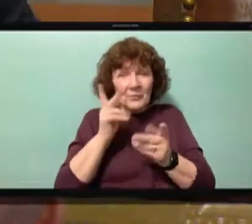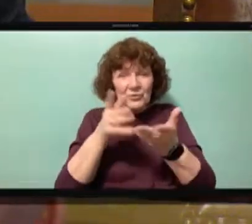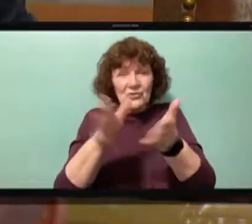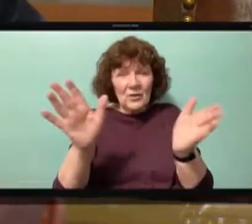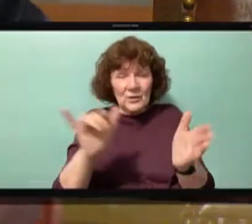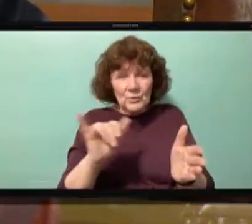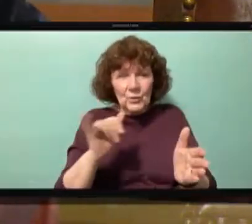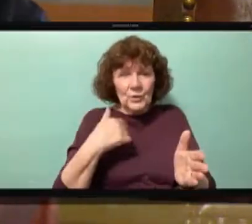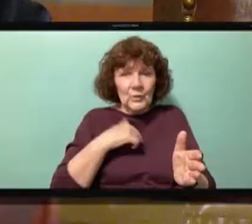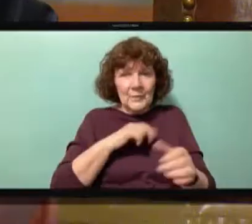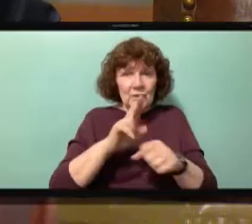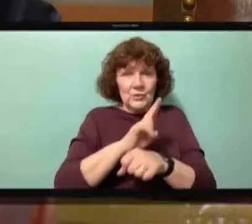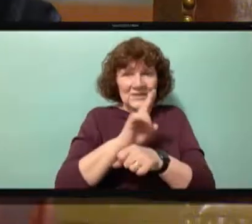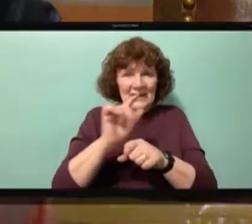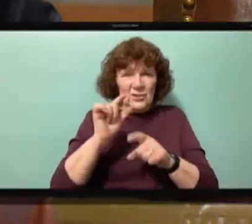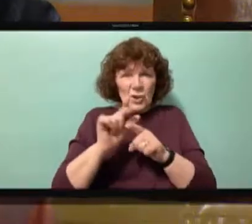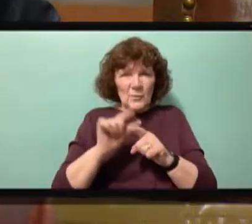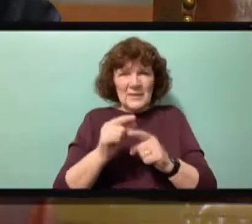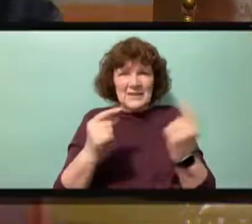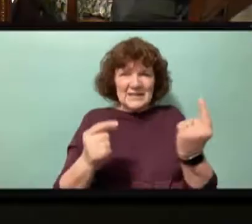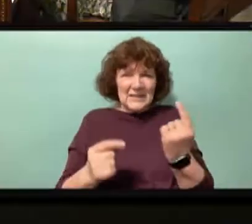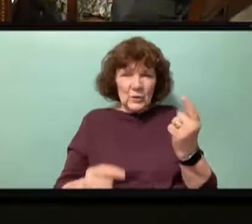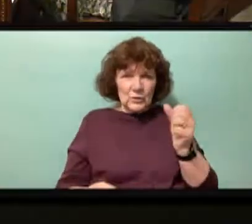throwing the terminology around.